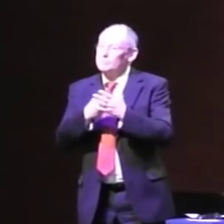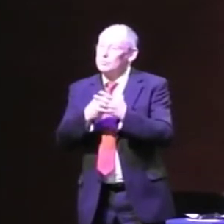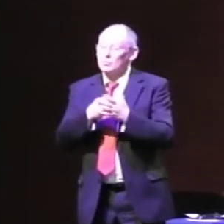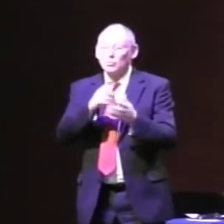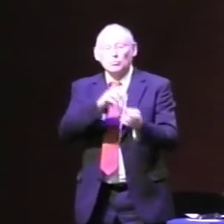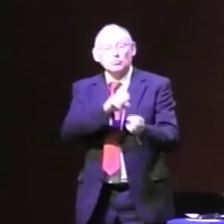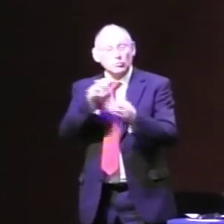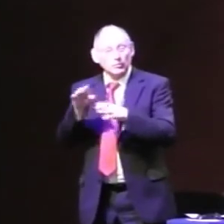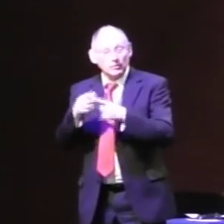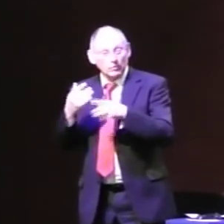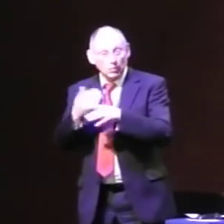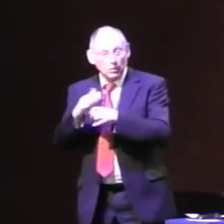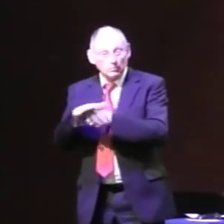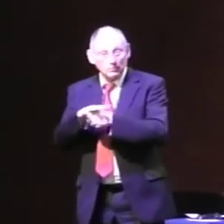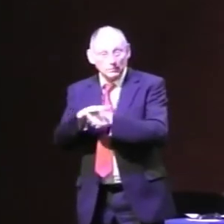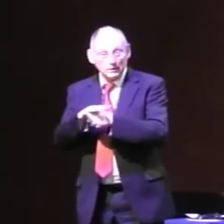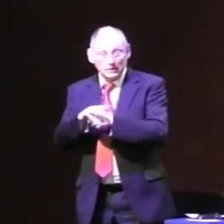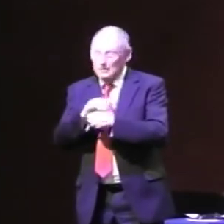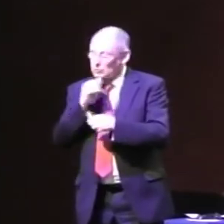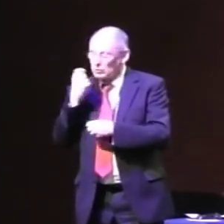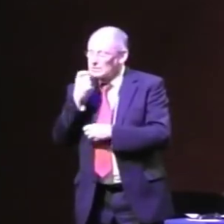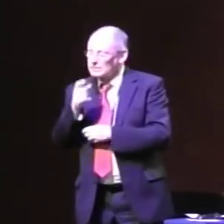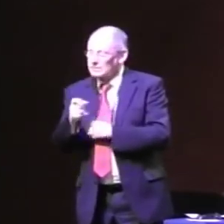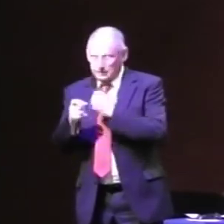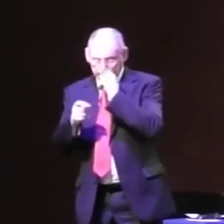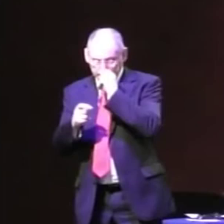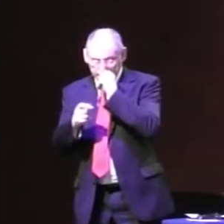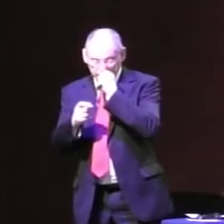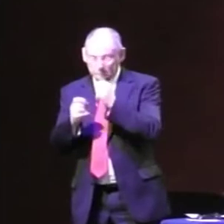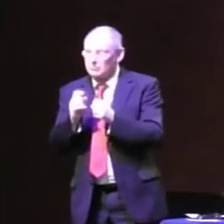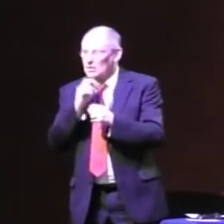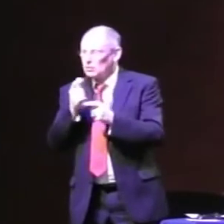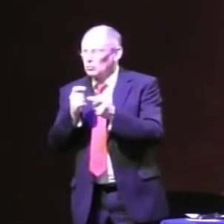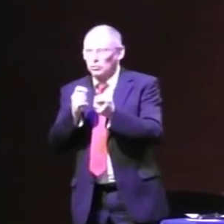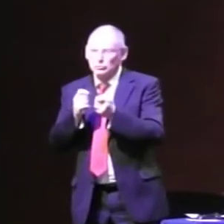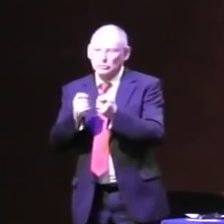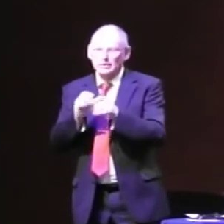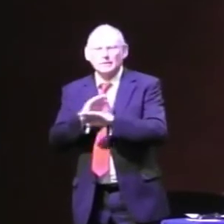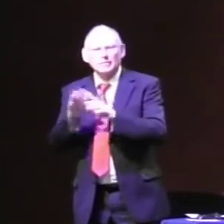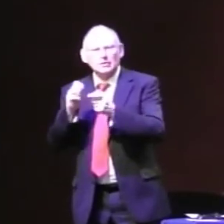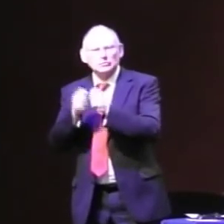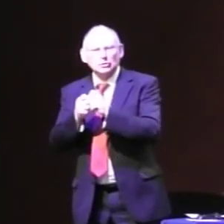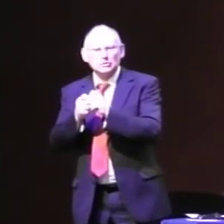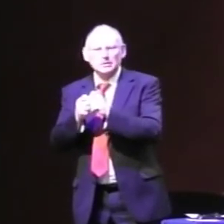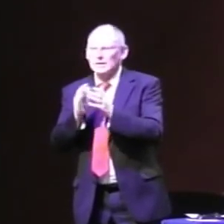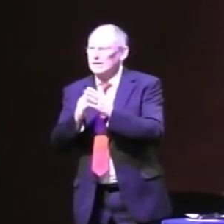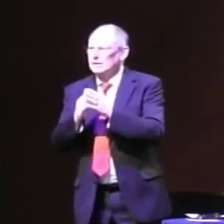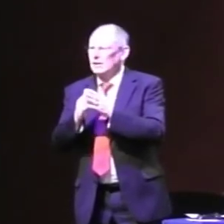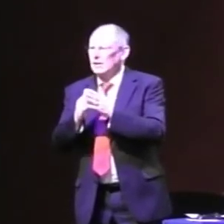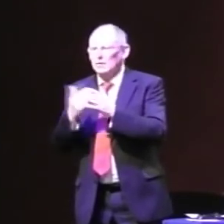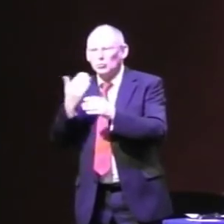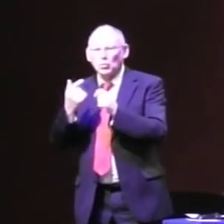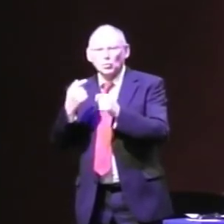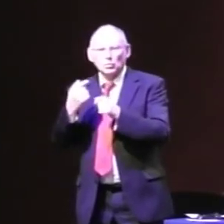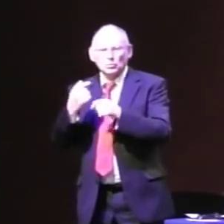different workplace are not being taken into consideration either. They're not adjusting or didn't adjust the length of the school day, for instance,